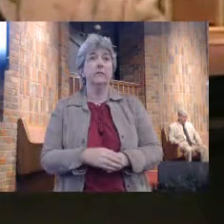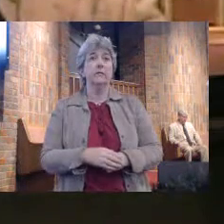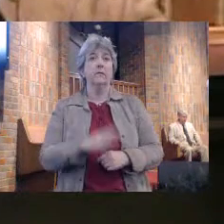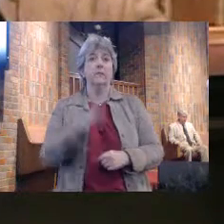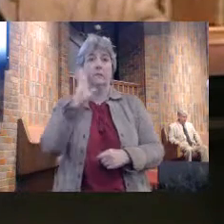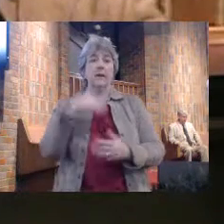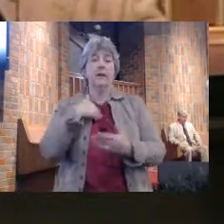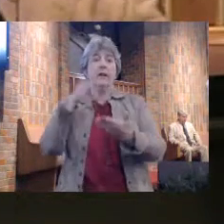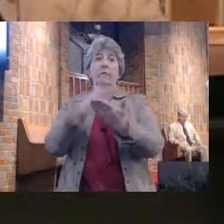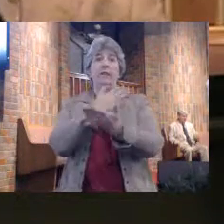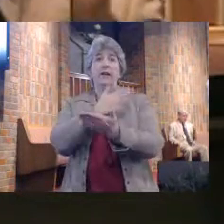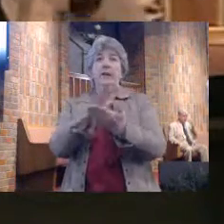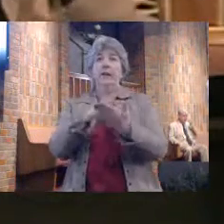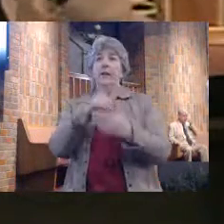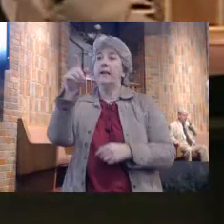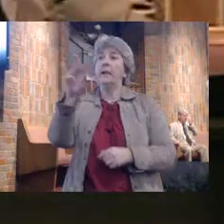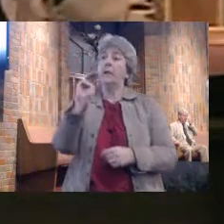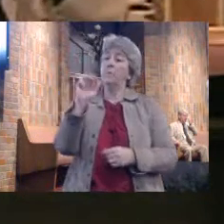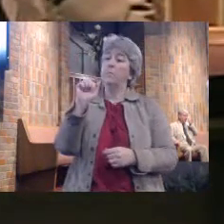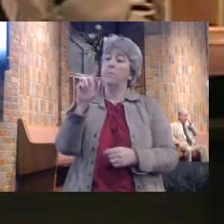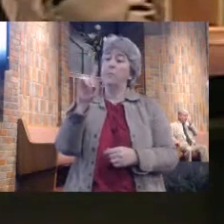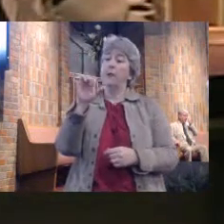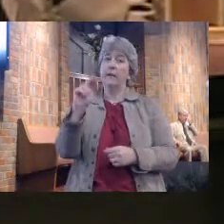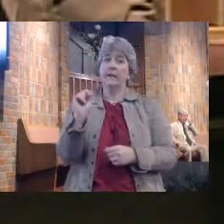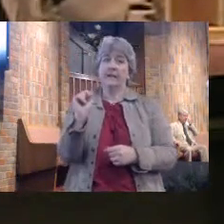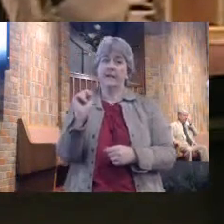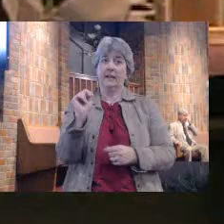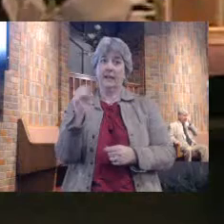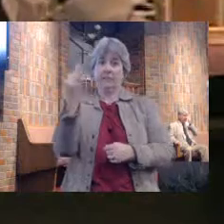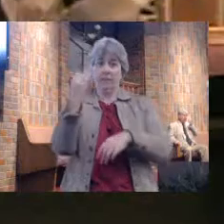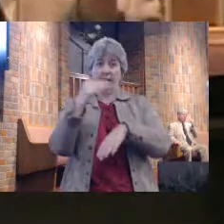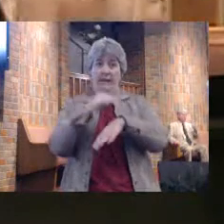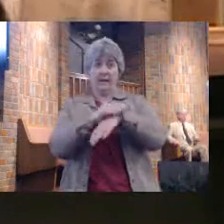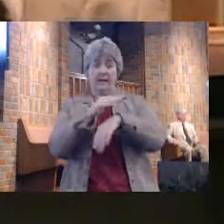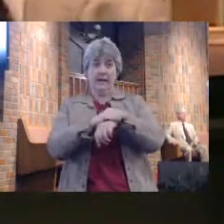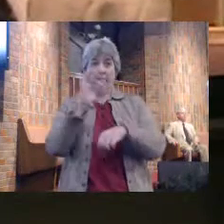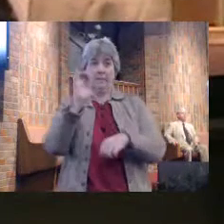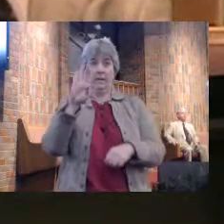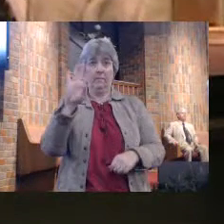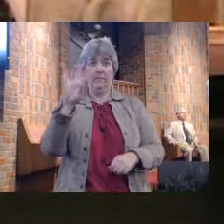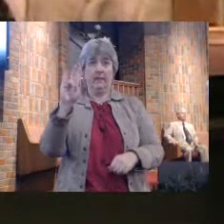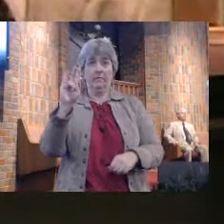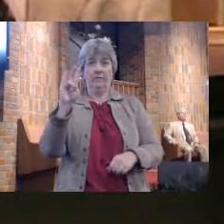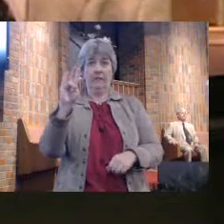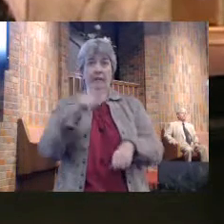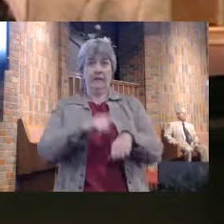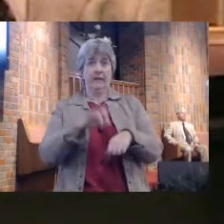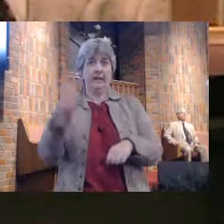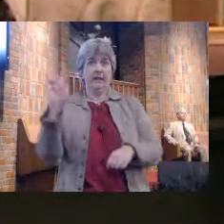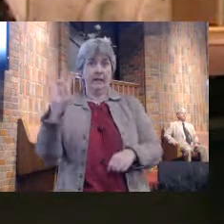Madison is an area-wide a cappella singing Friday night, February the 17th at 7.